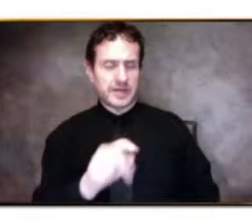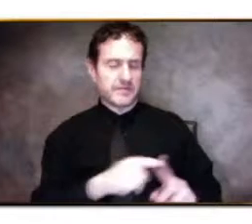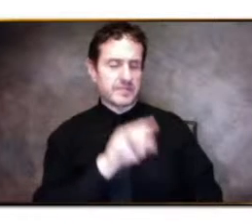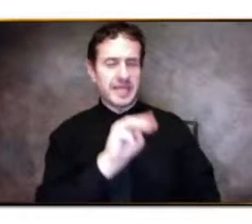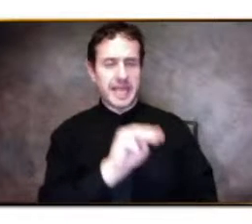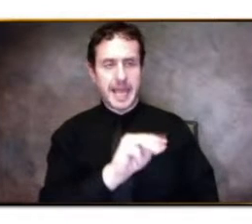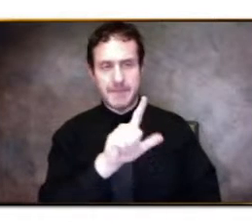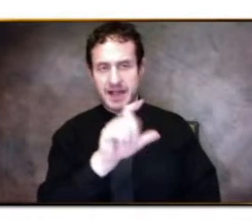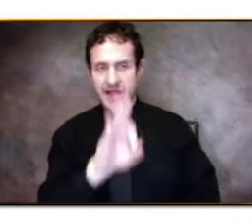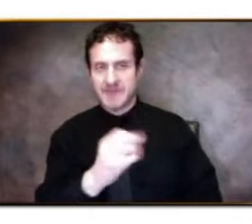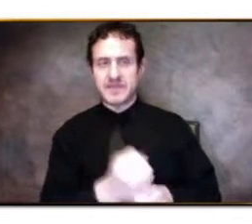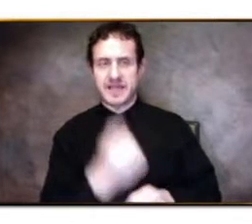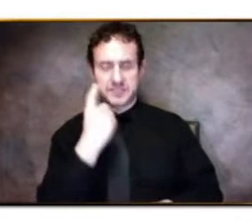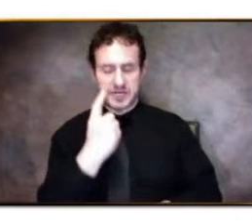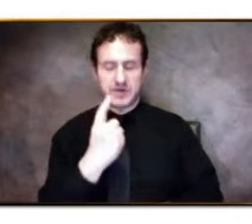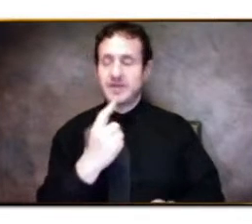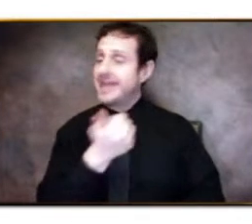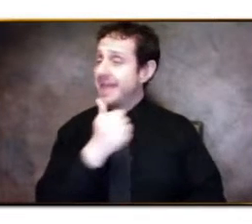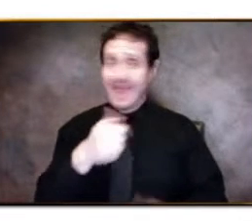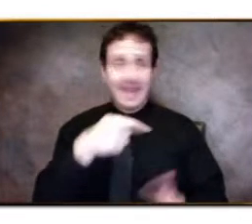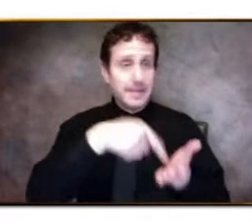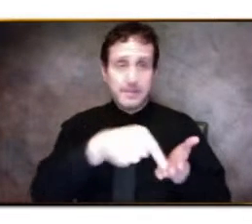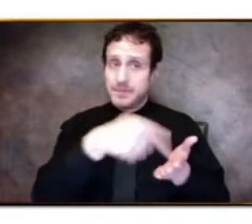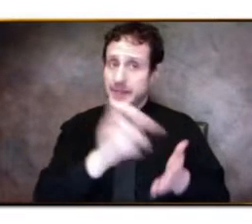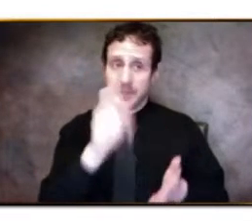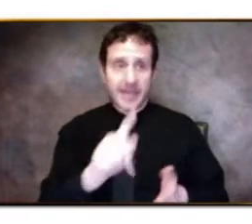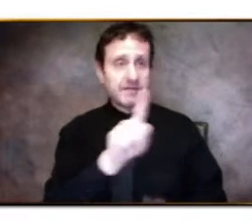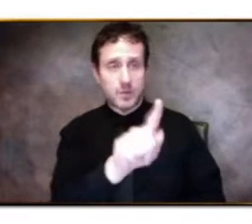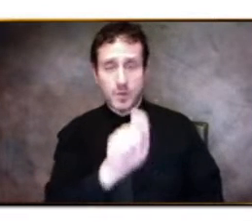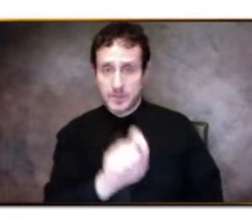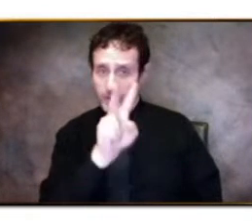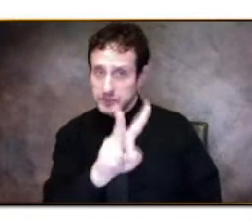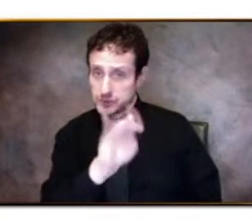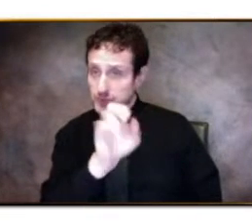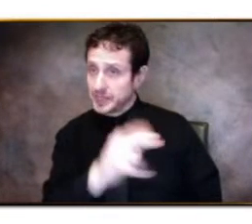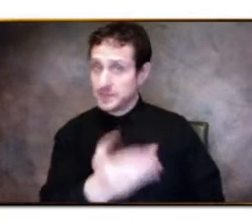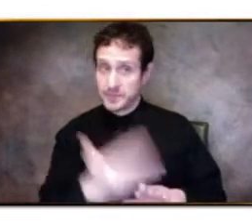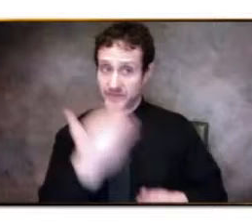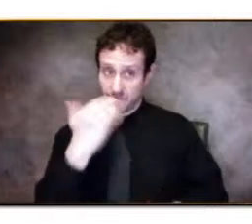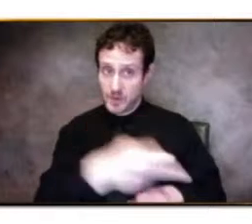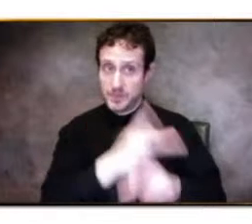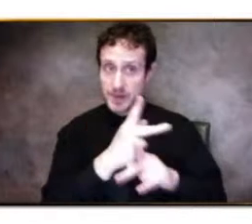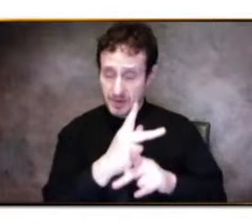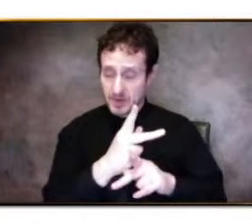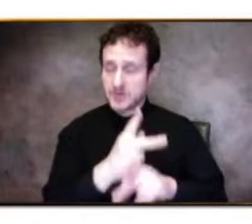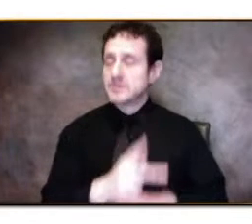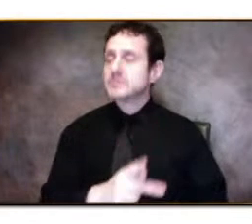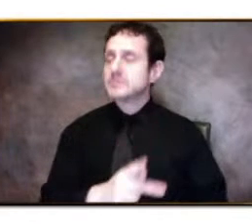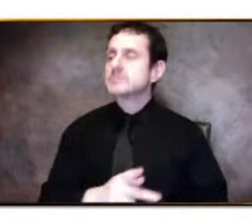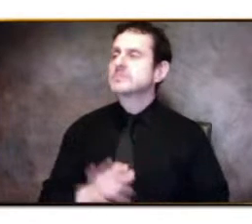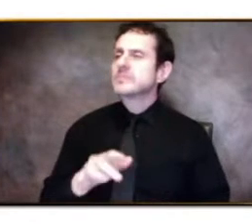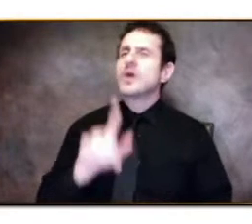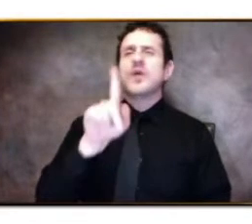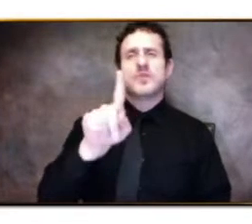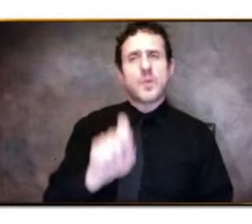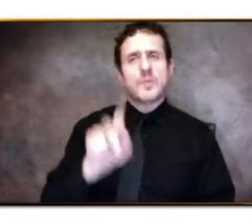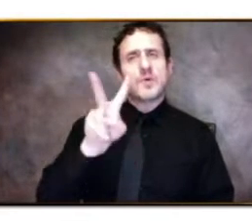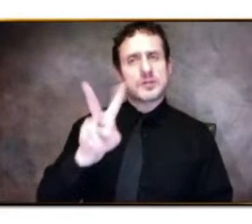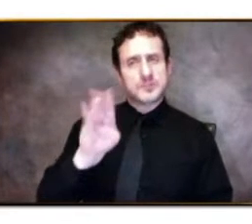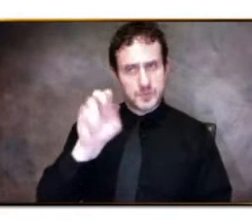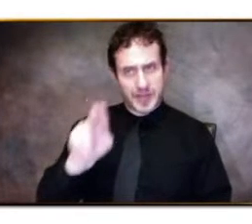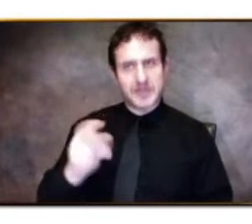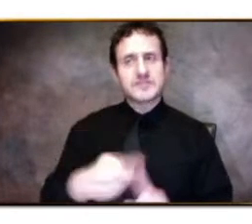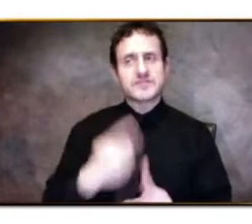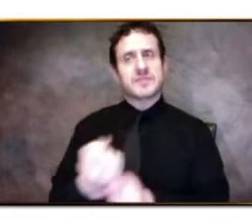fiscal year? And has there been any repayment of that $1.2 billion? The $1.2 billion is from the prior fiscal year.